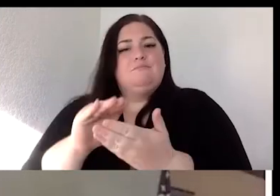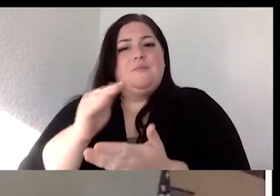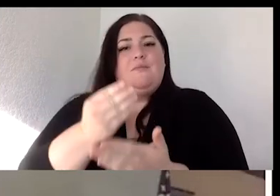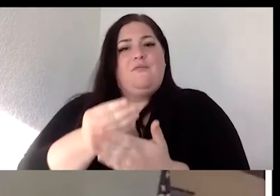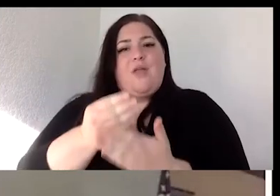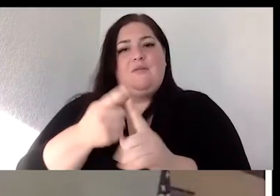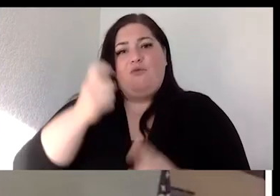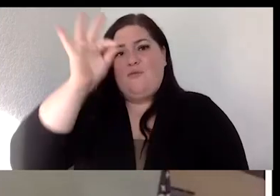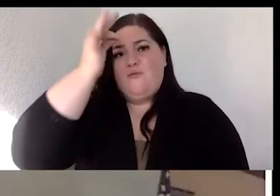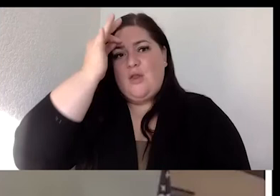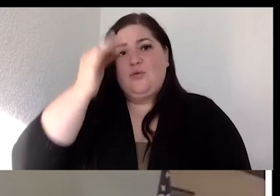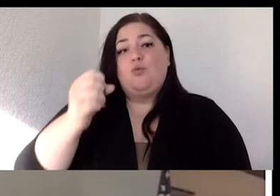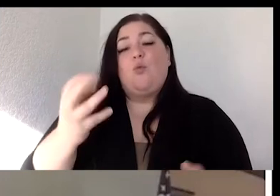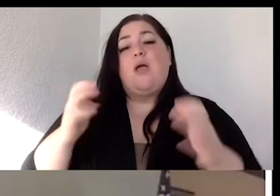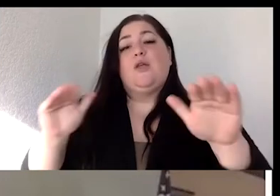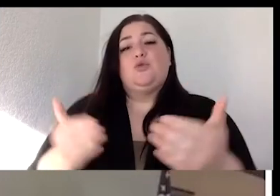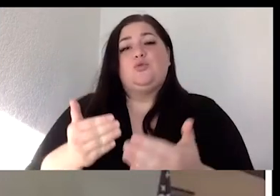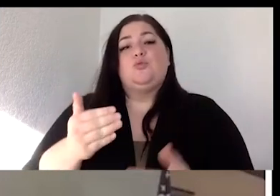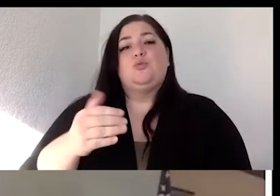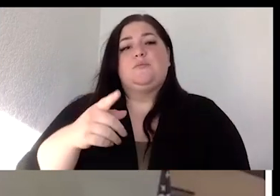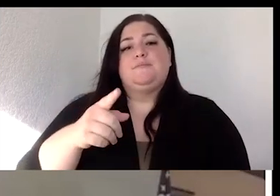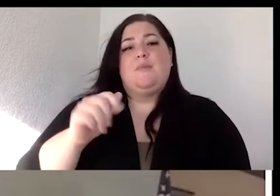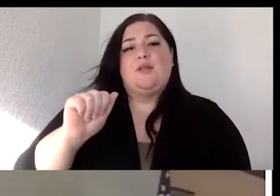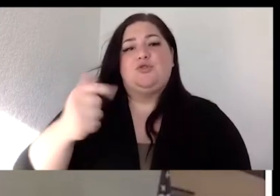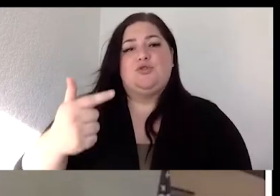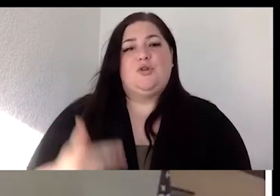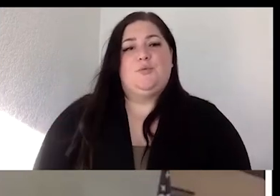introduce you all to Attorney General Dave Yost.